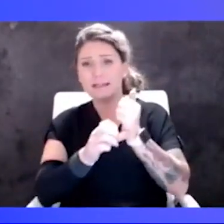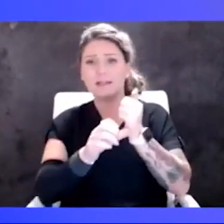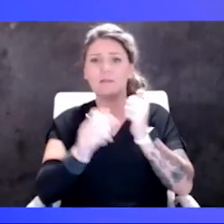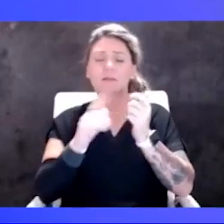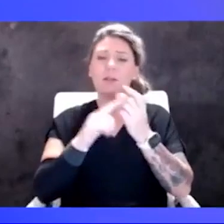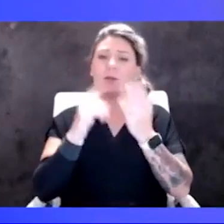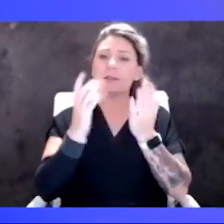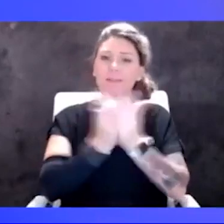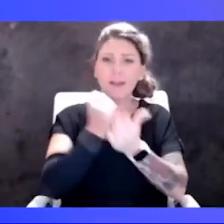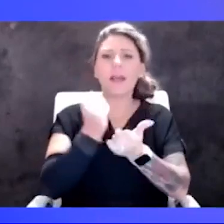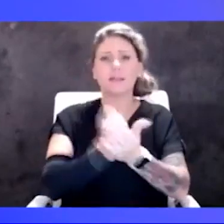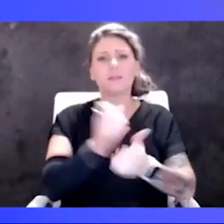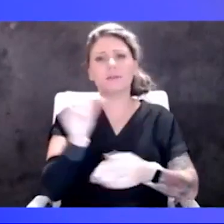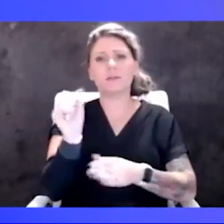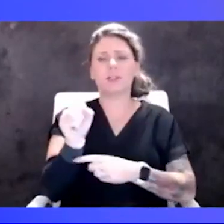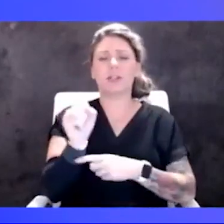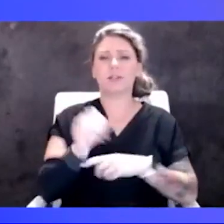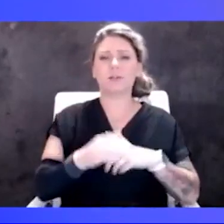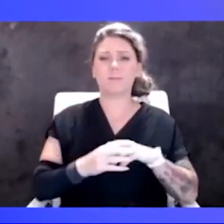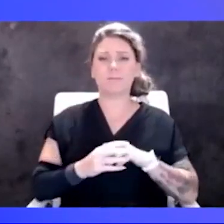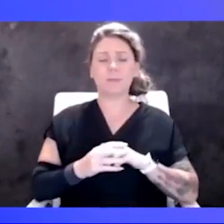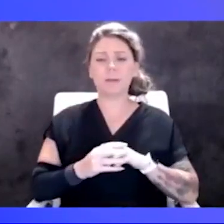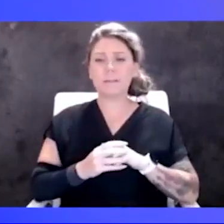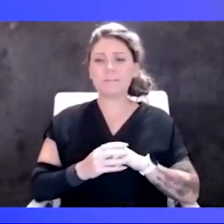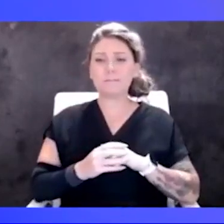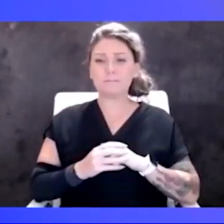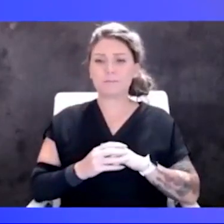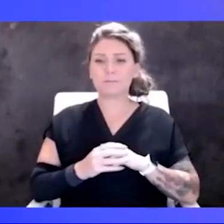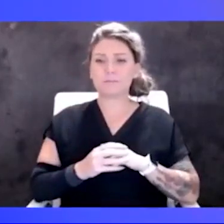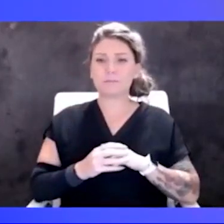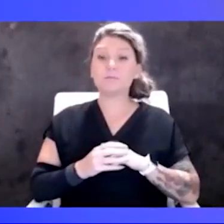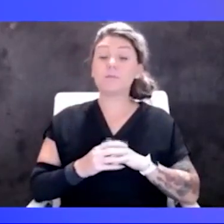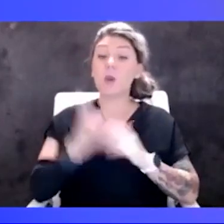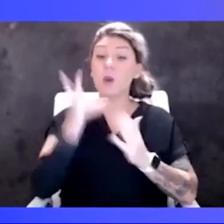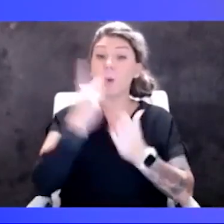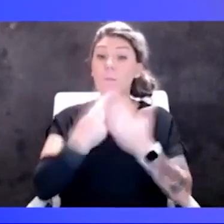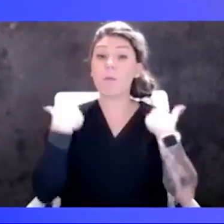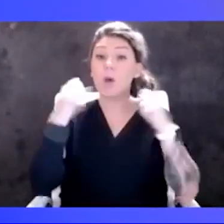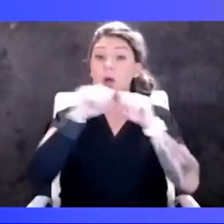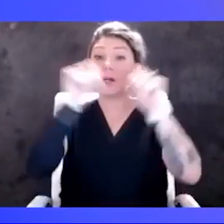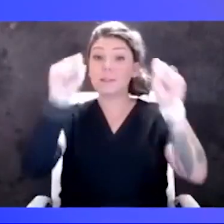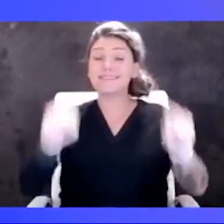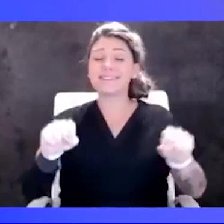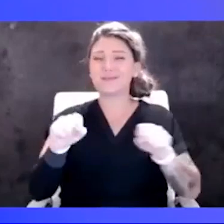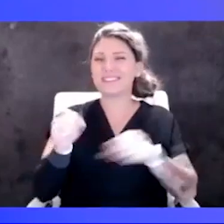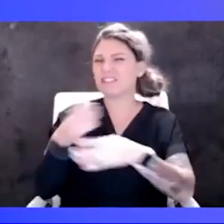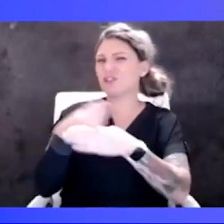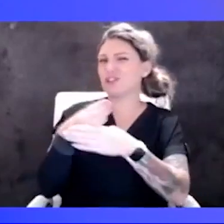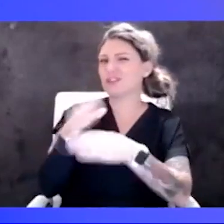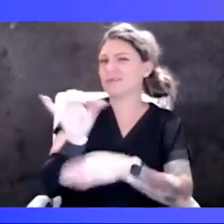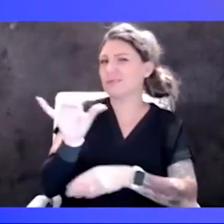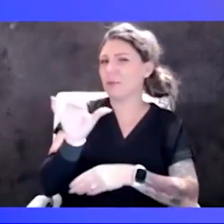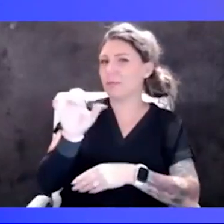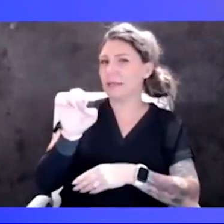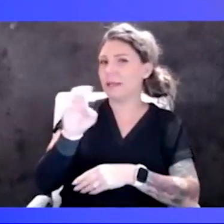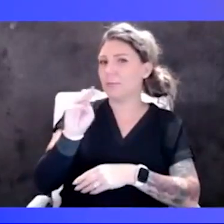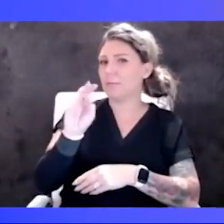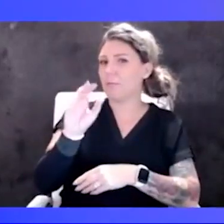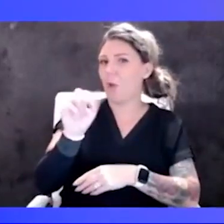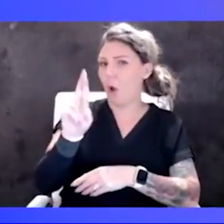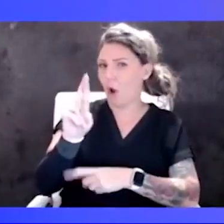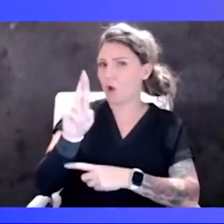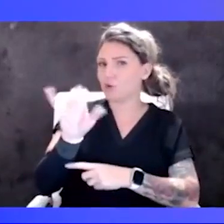that our health systems both share the same EMR, and so we could